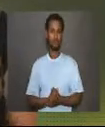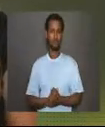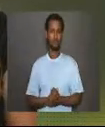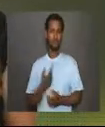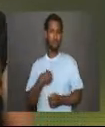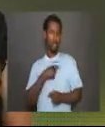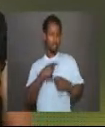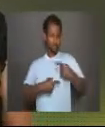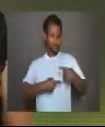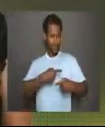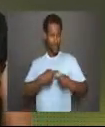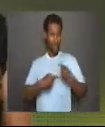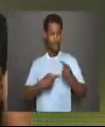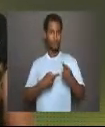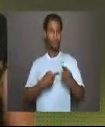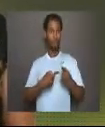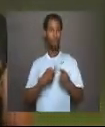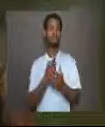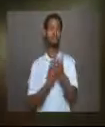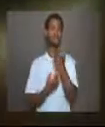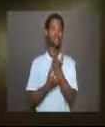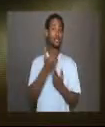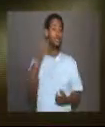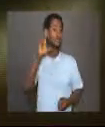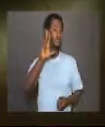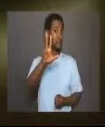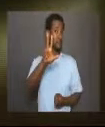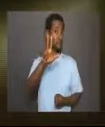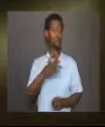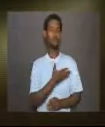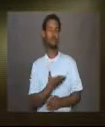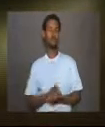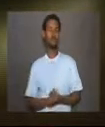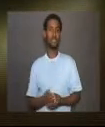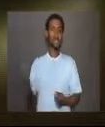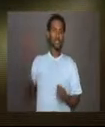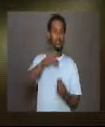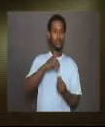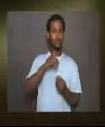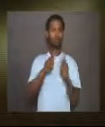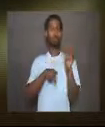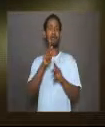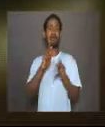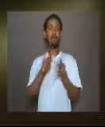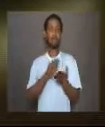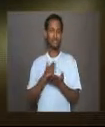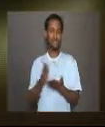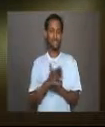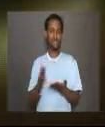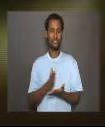We are going to discuss 3 of them, including public participation,